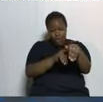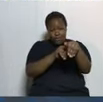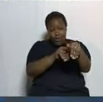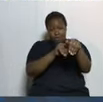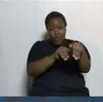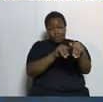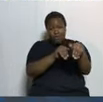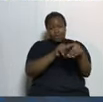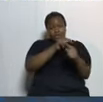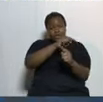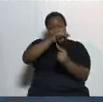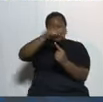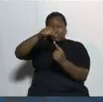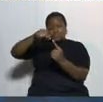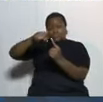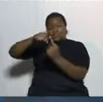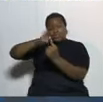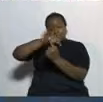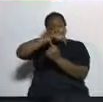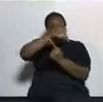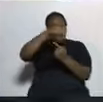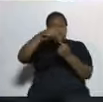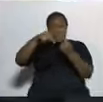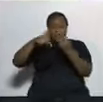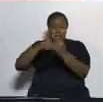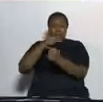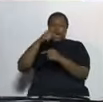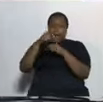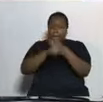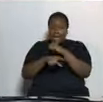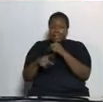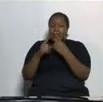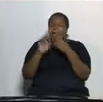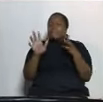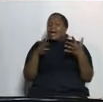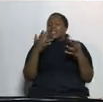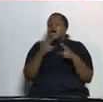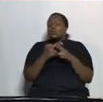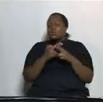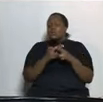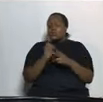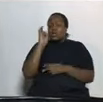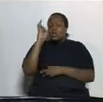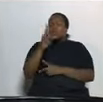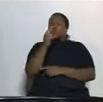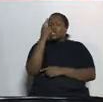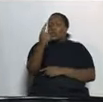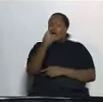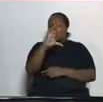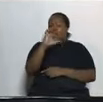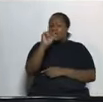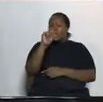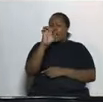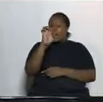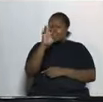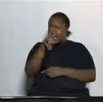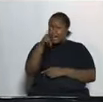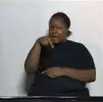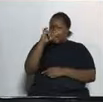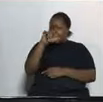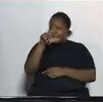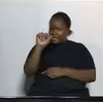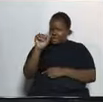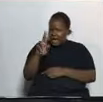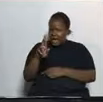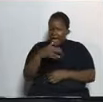they go round and round and round and round. How soon will one caterpillar not starve